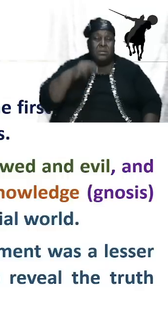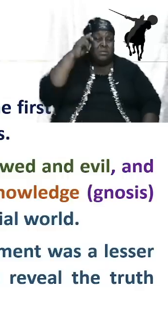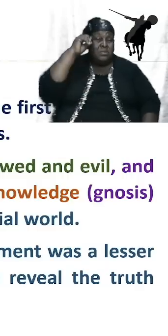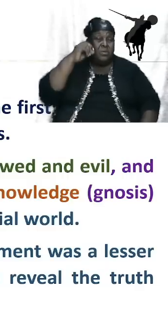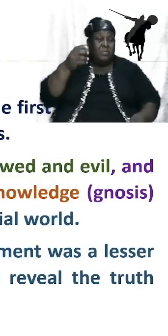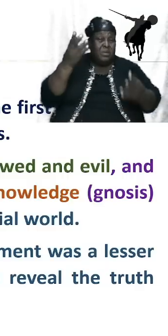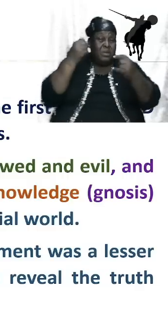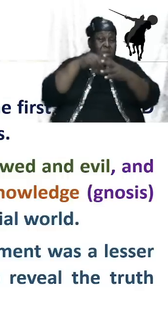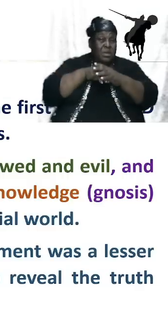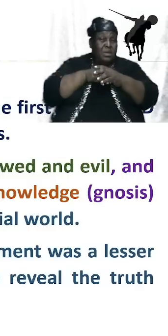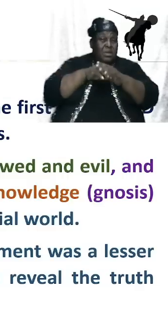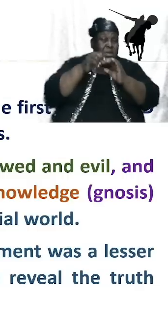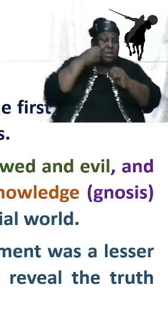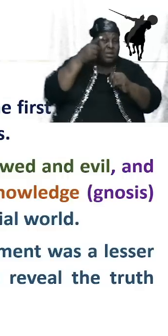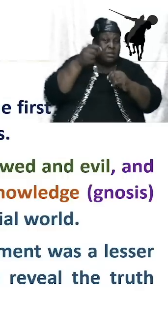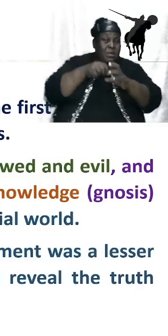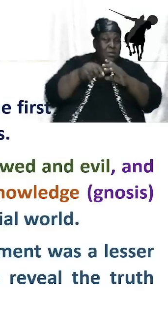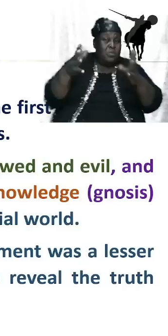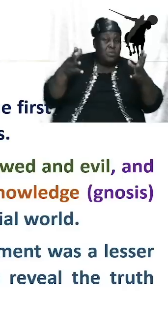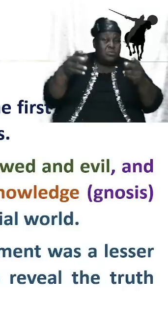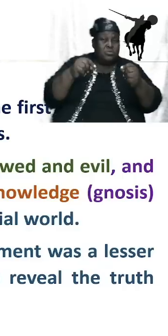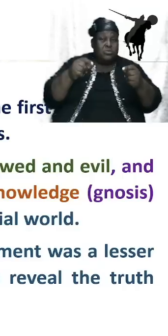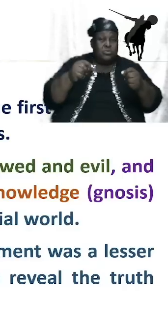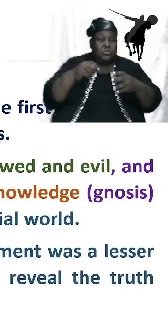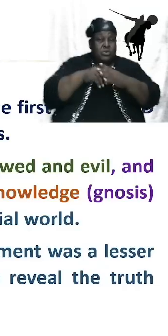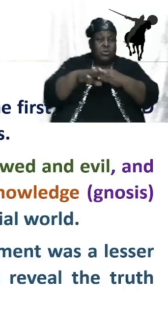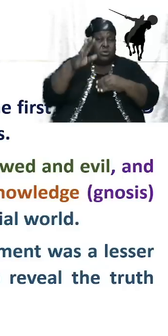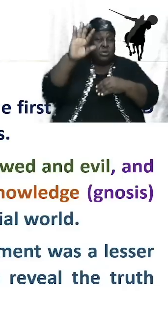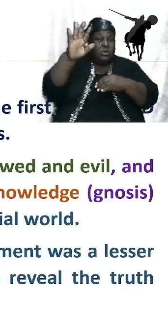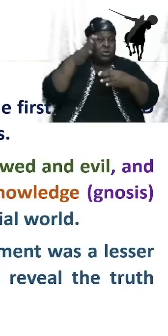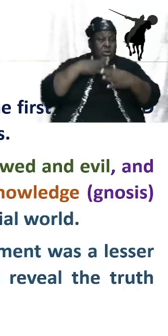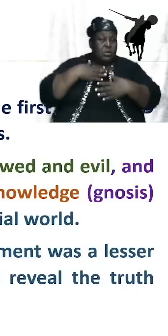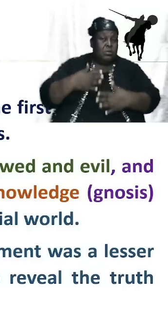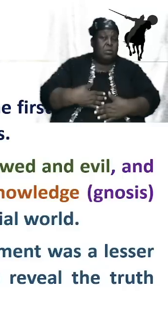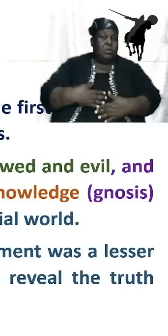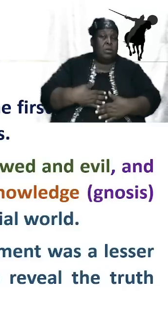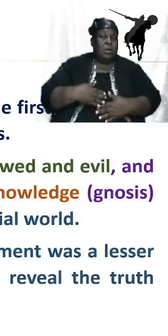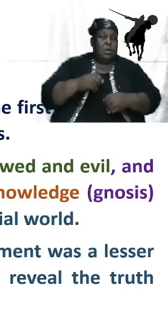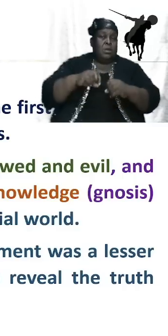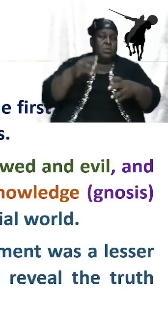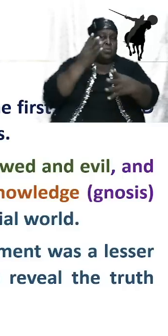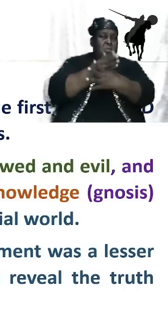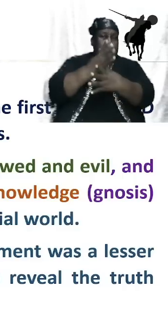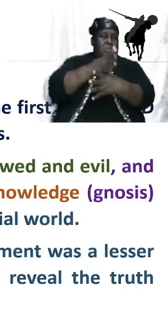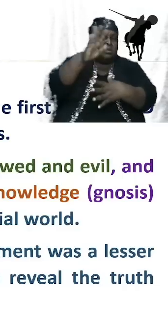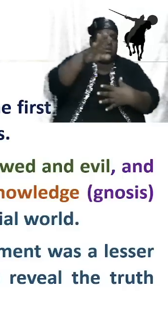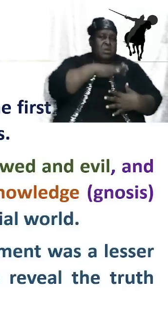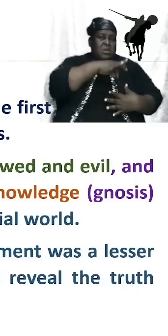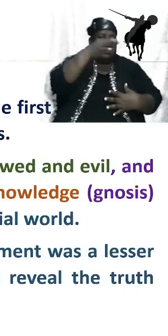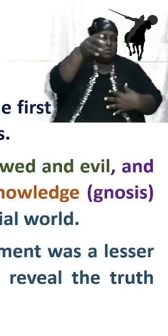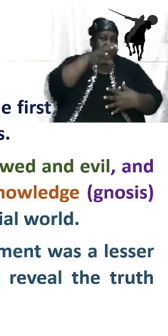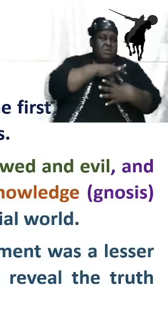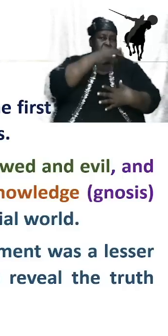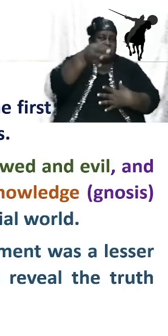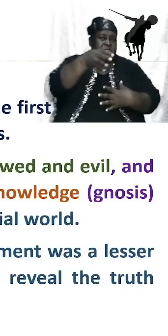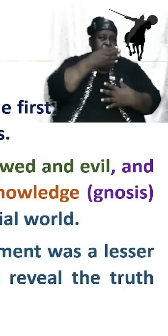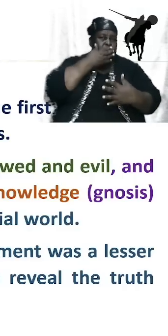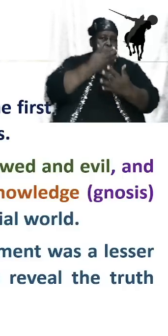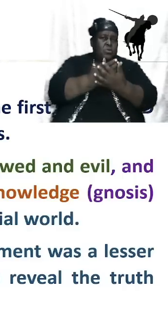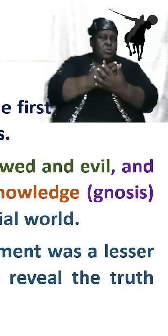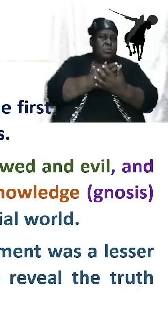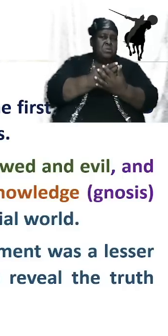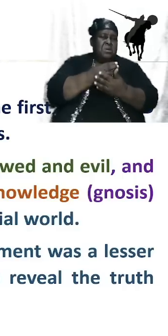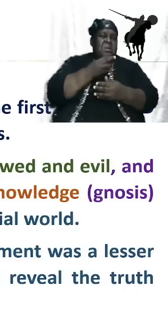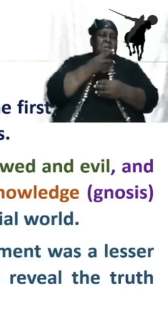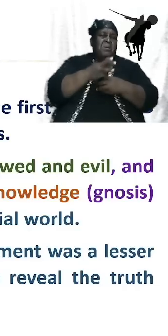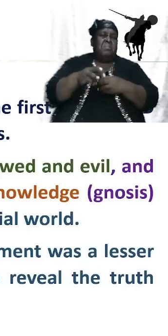you that you can do some things in your body. And therefore, it don't affect your spirit because the spirit is good and the material world is